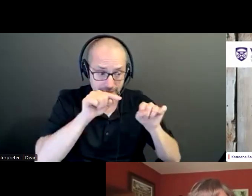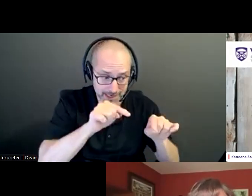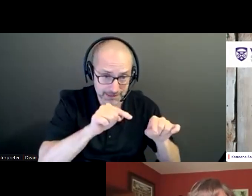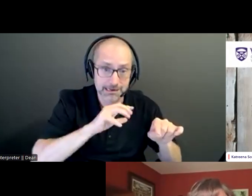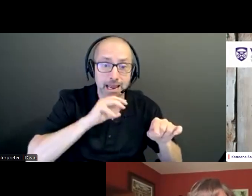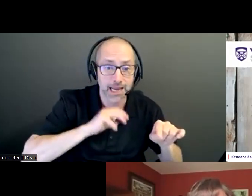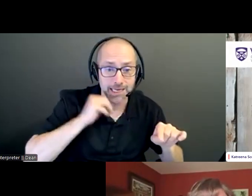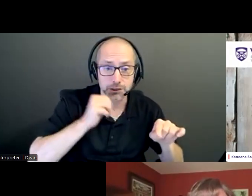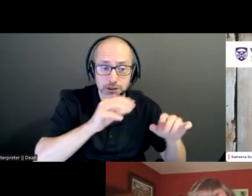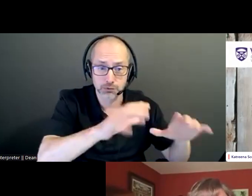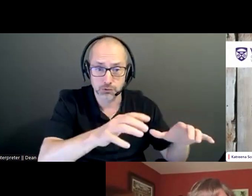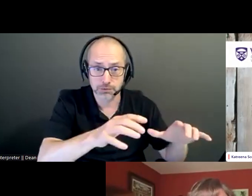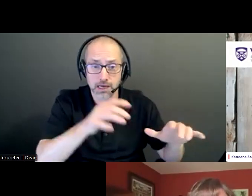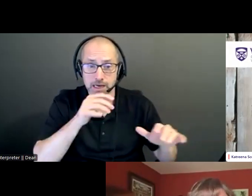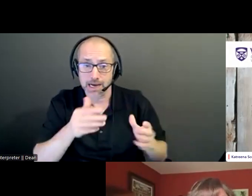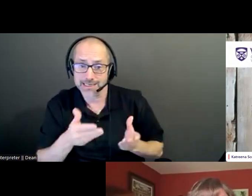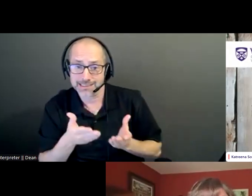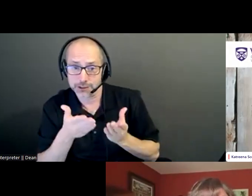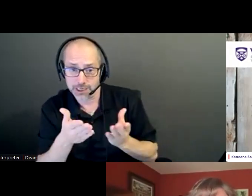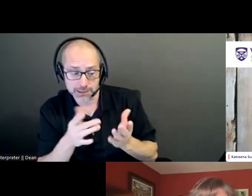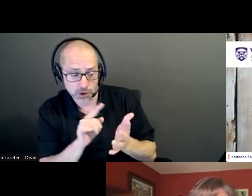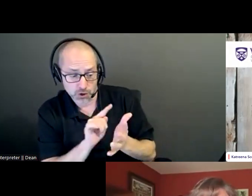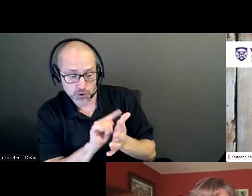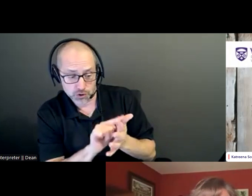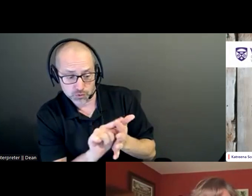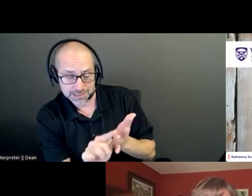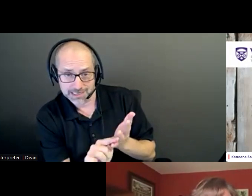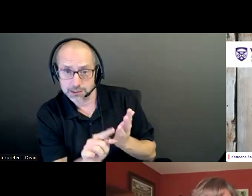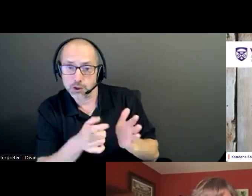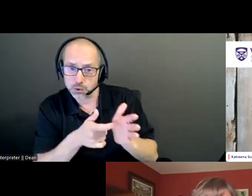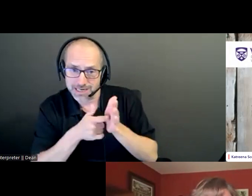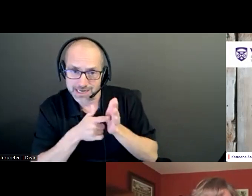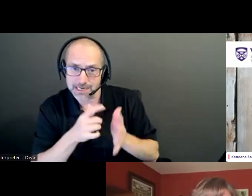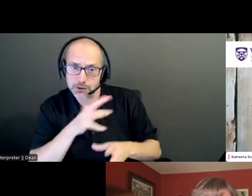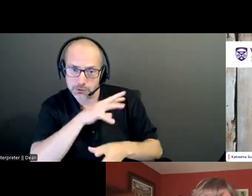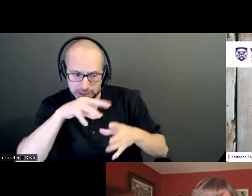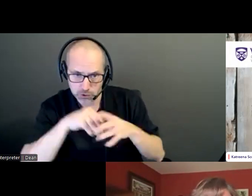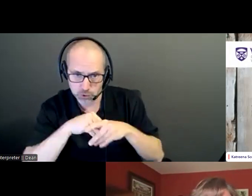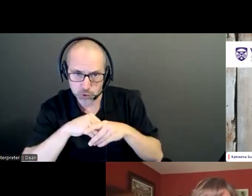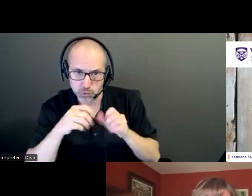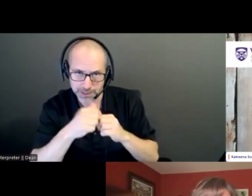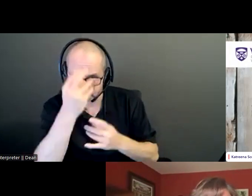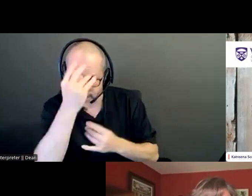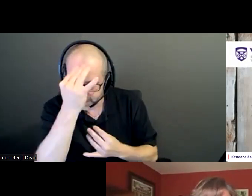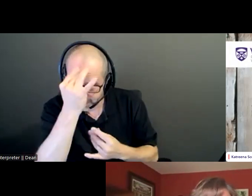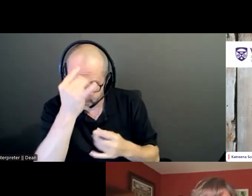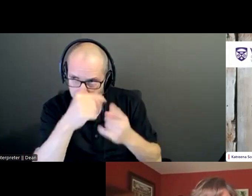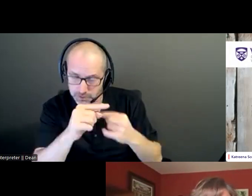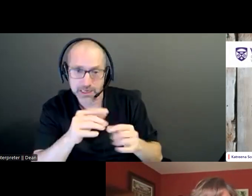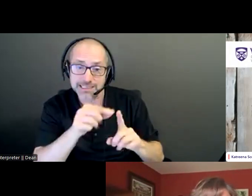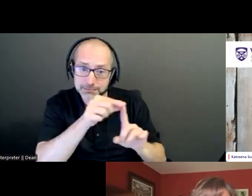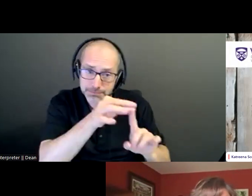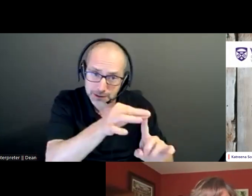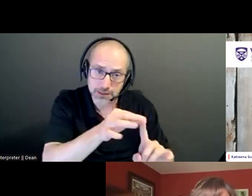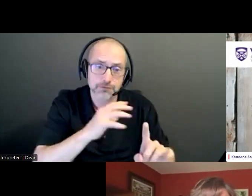to suggest these things need to be considered, especially specifically in elder communities. I